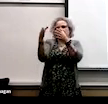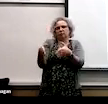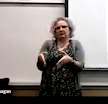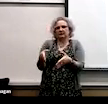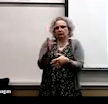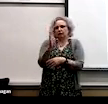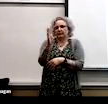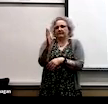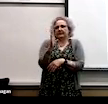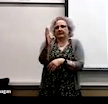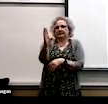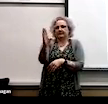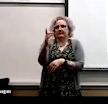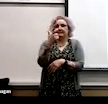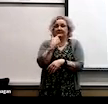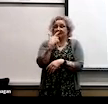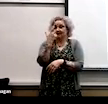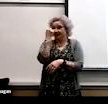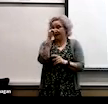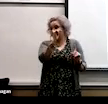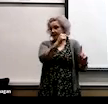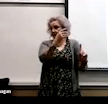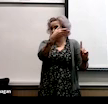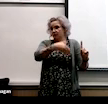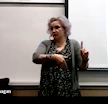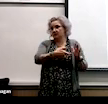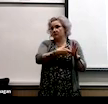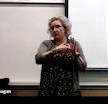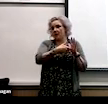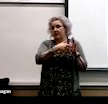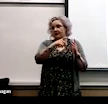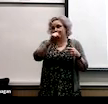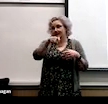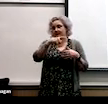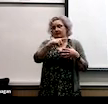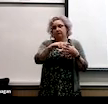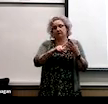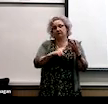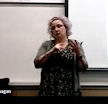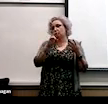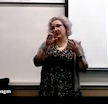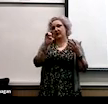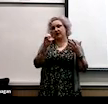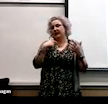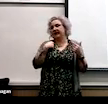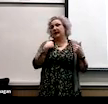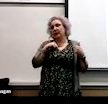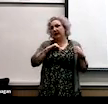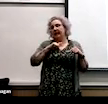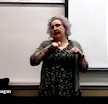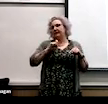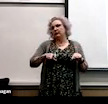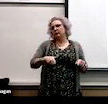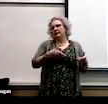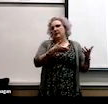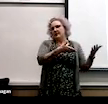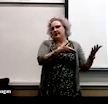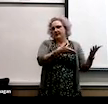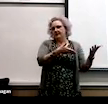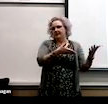wrong for us to not meet them. And then that has led to productive conversations with troubleshooting. The challenge is just that it's time consuming every